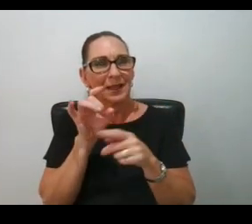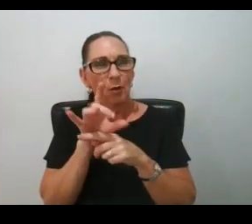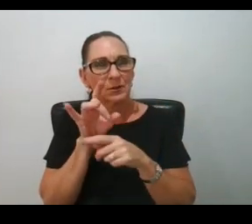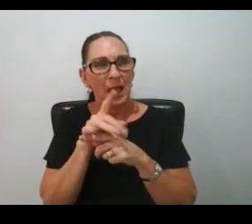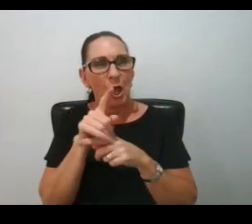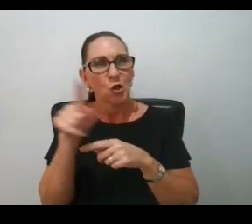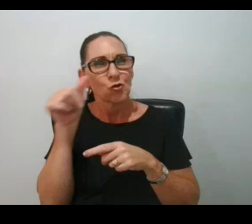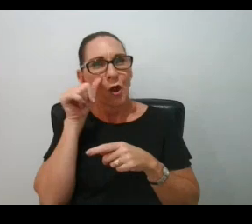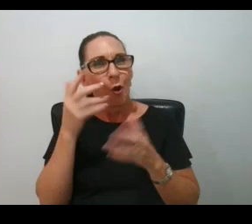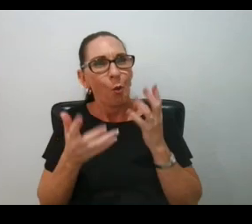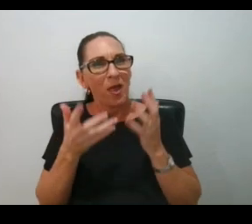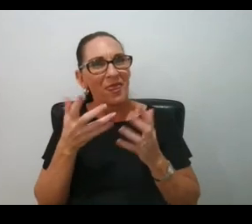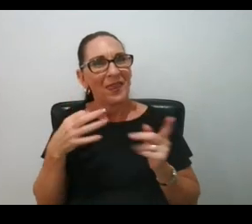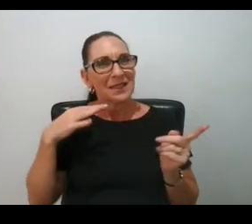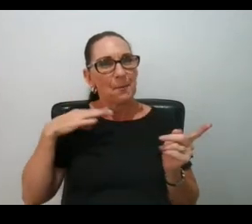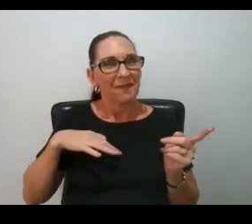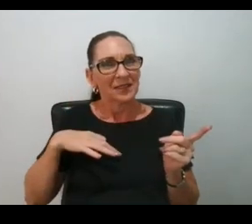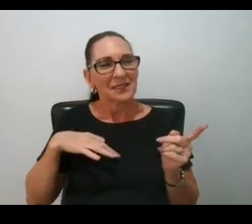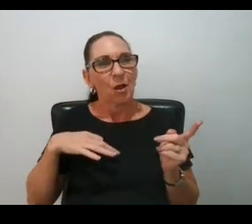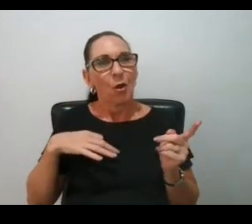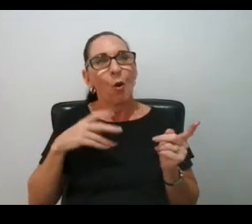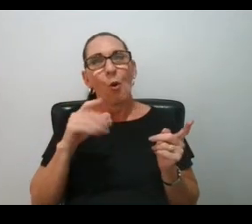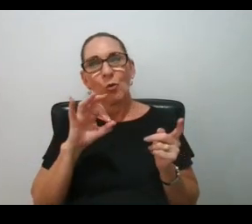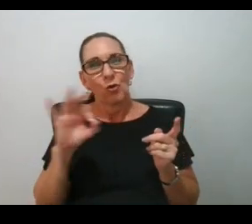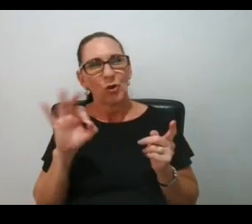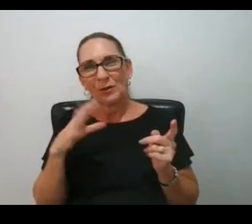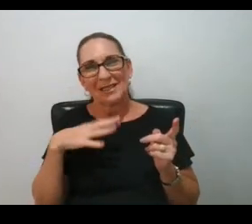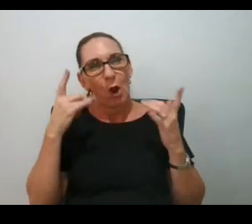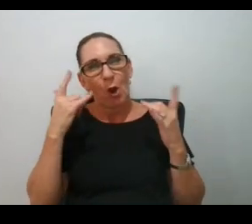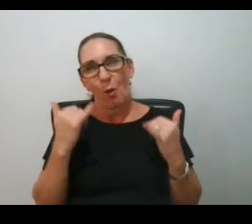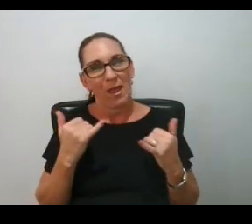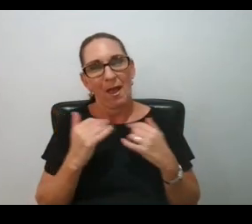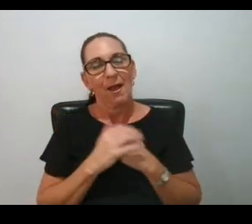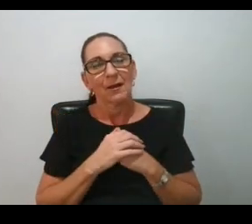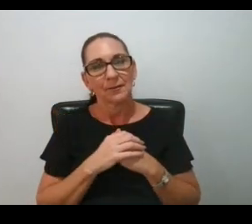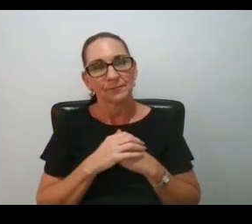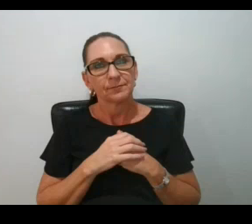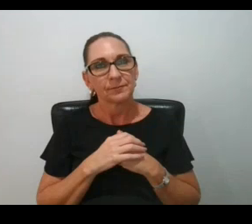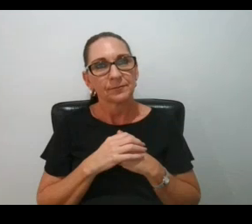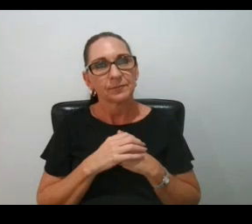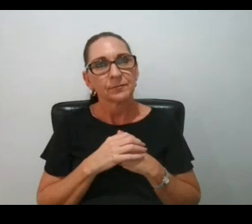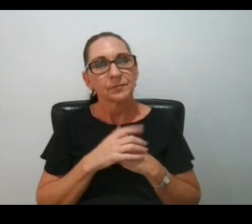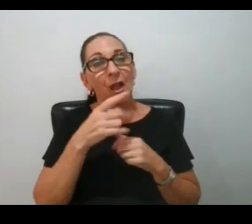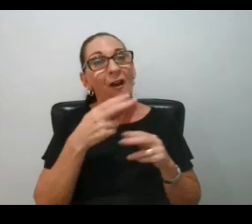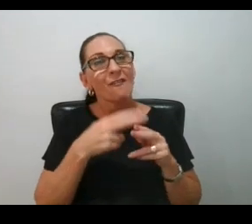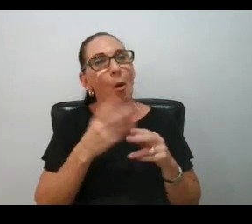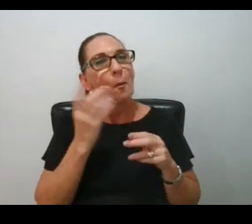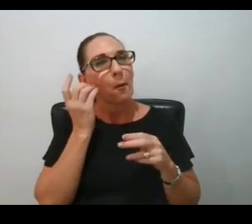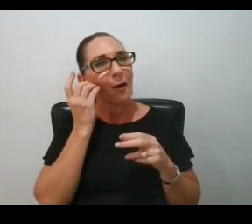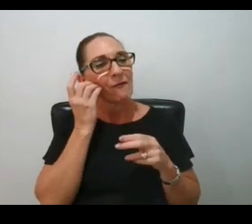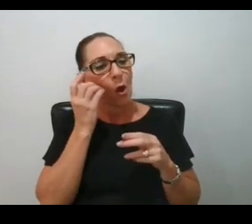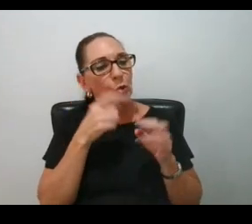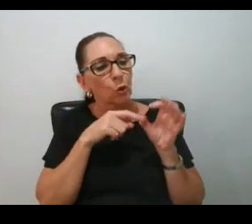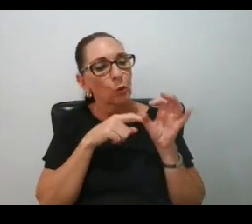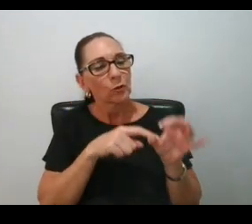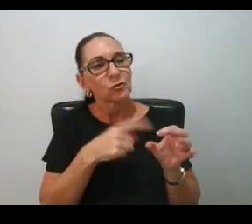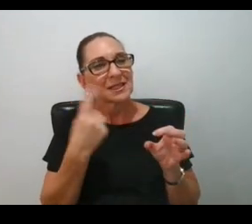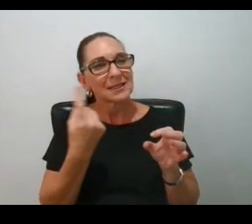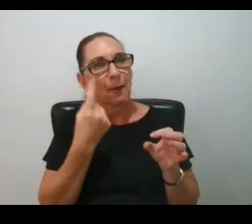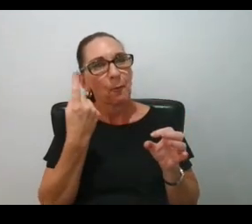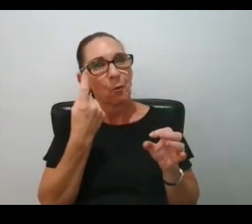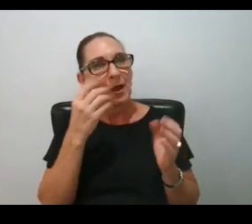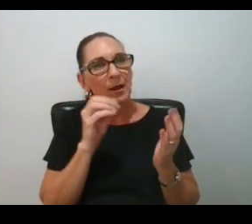DV. Okay. To me, that doesn't require a lawyer. So to the mobile phone question, someone's just submitted,